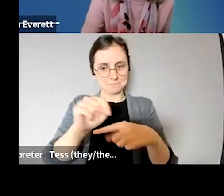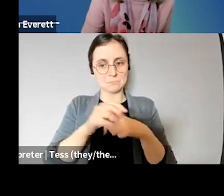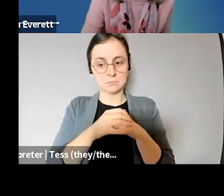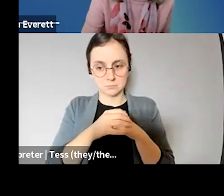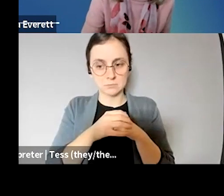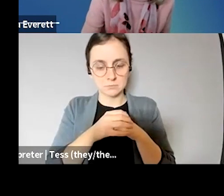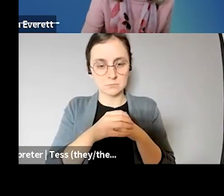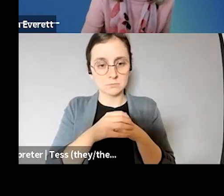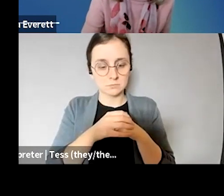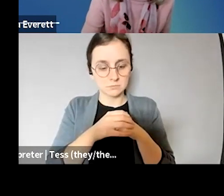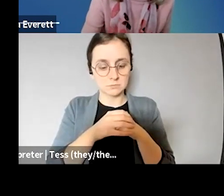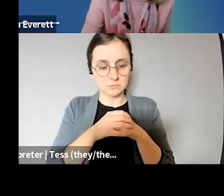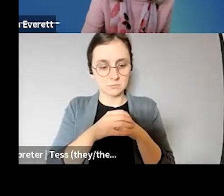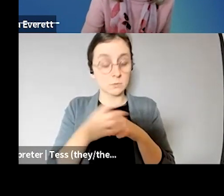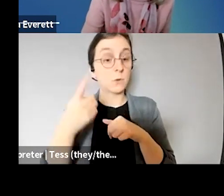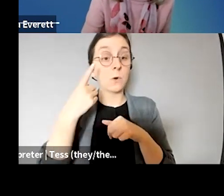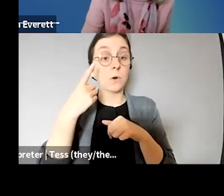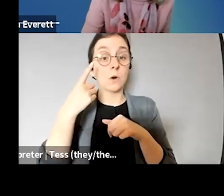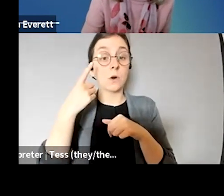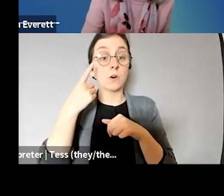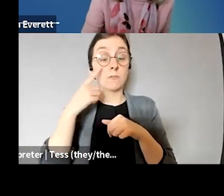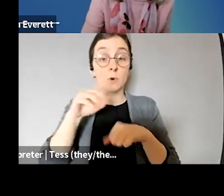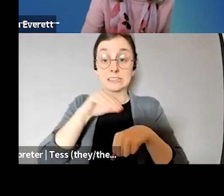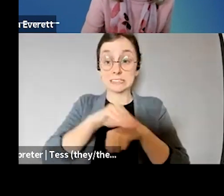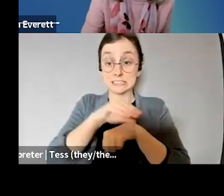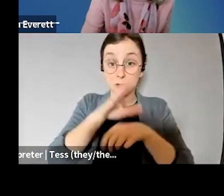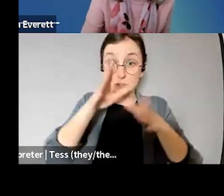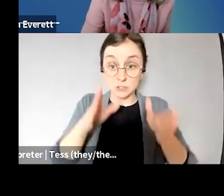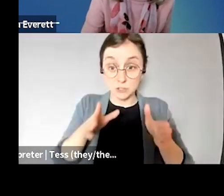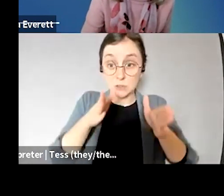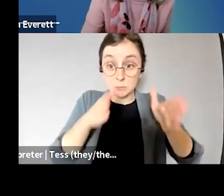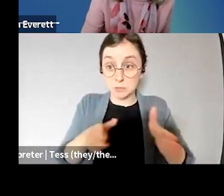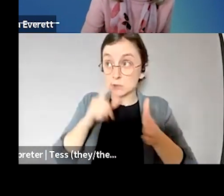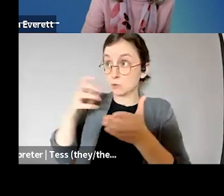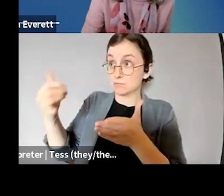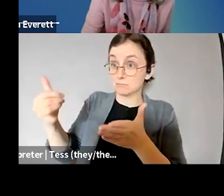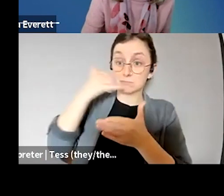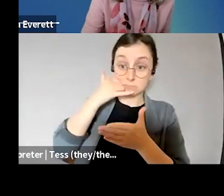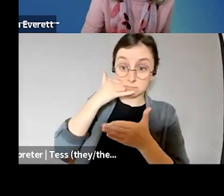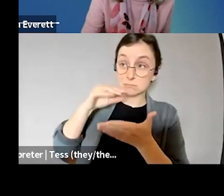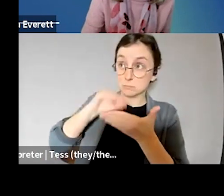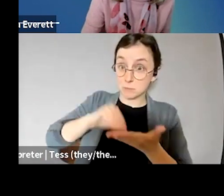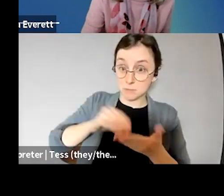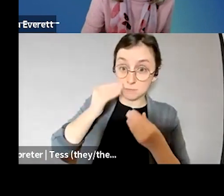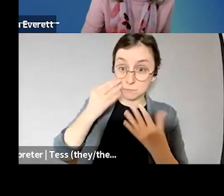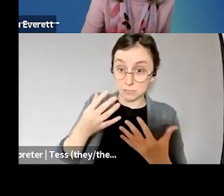are acting as the recipients of the call and taking the information and making decisions about